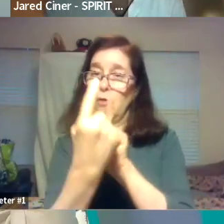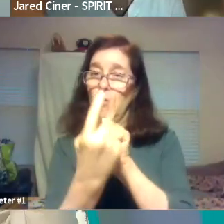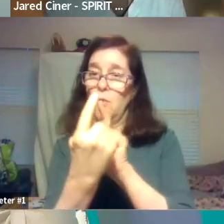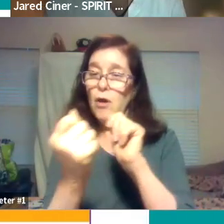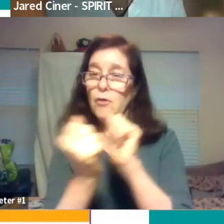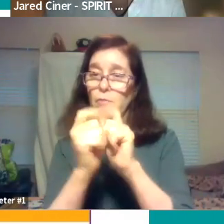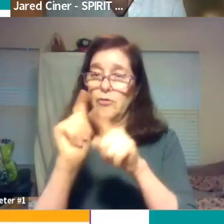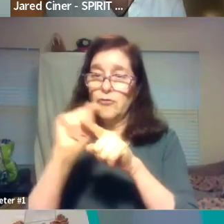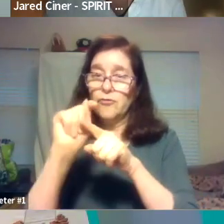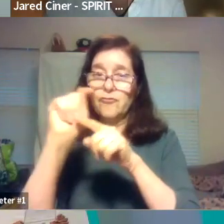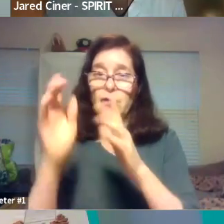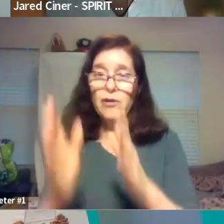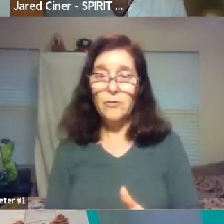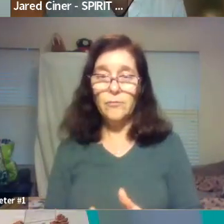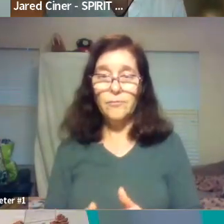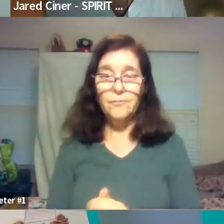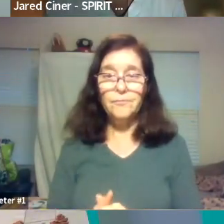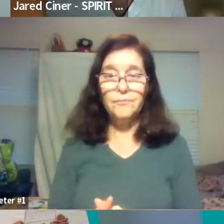Next slide, please.